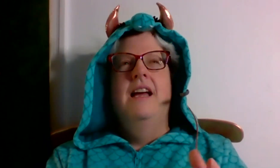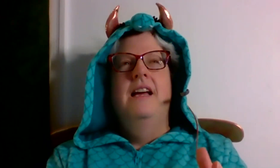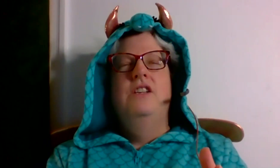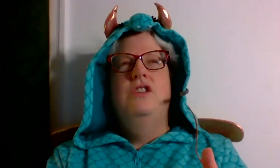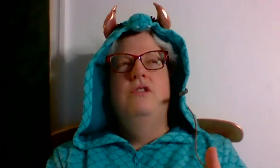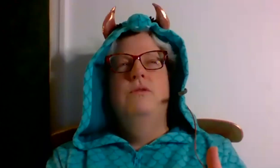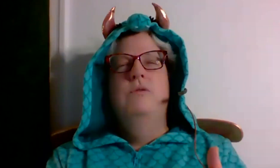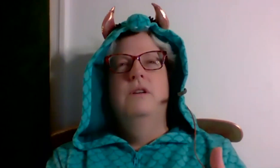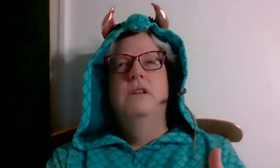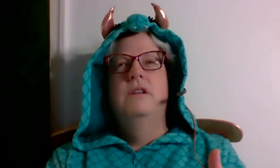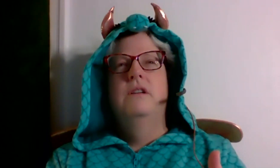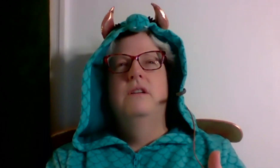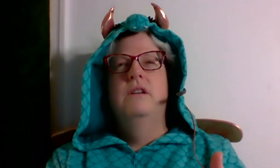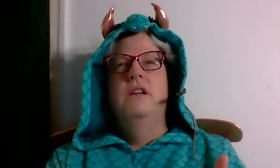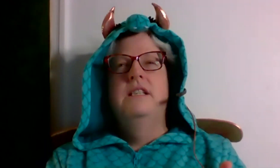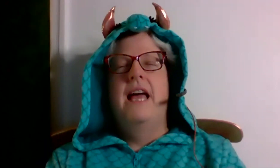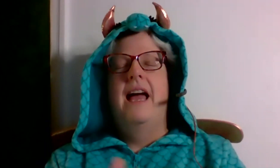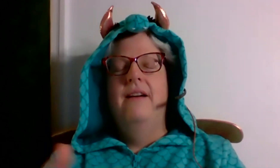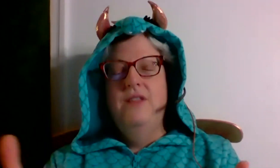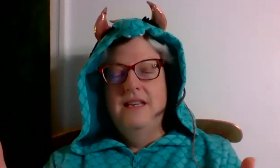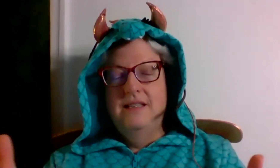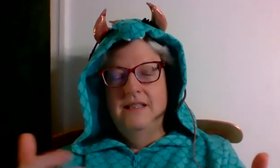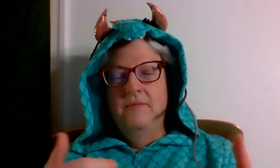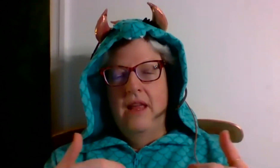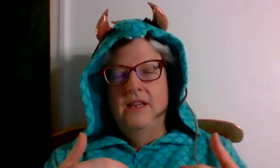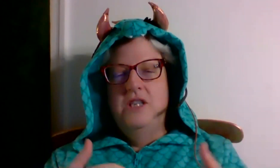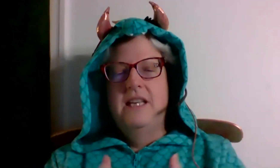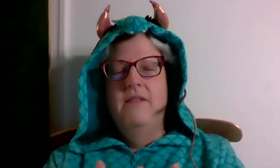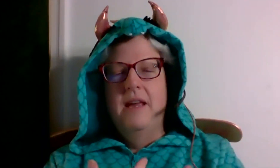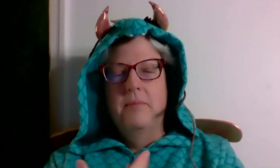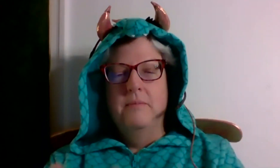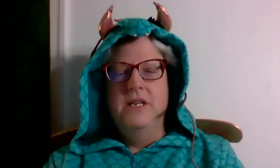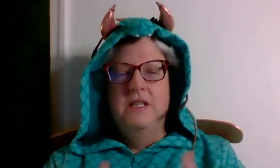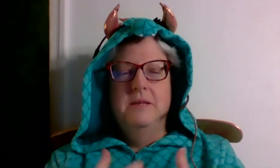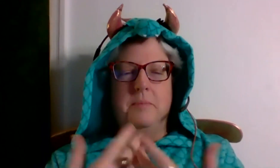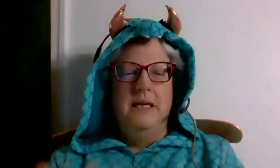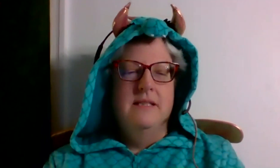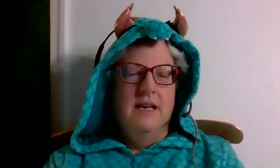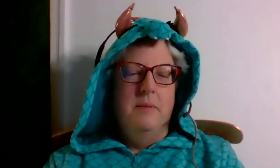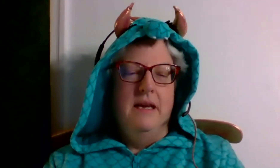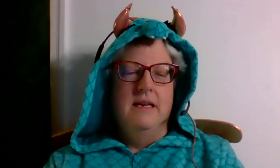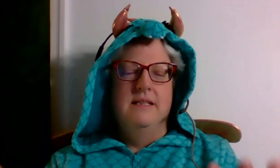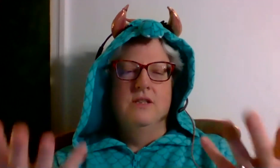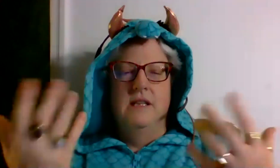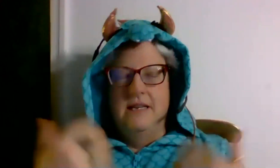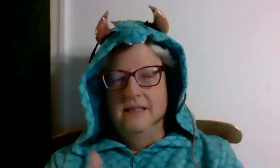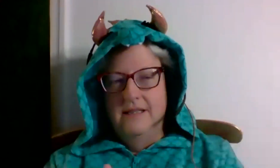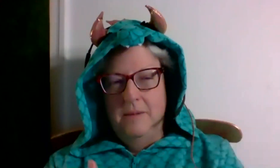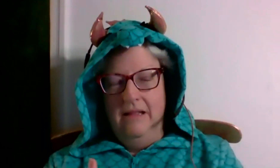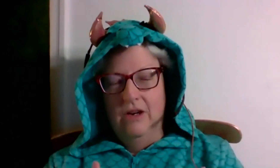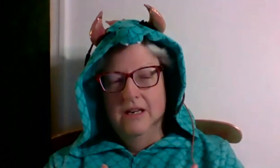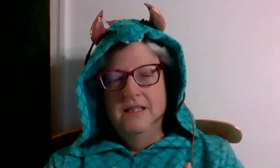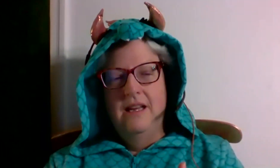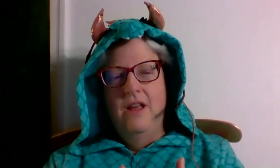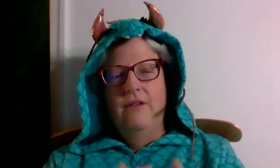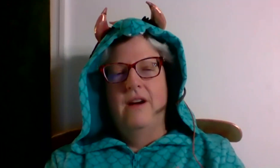okay to have this. She's giving him permission to be sick because there's lessons to